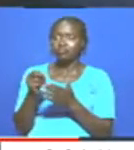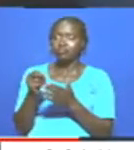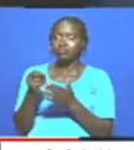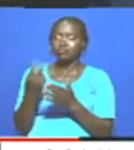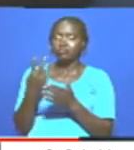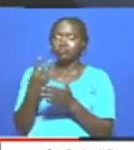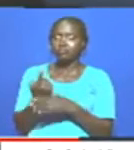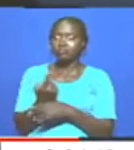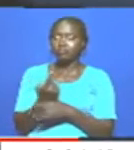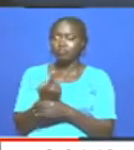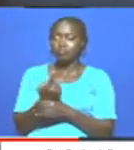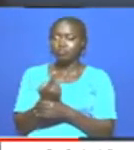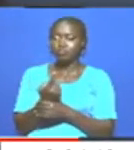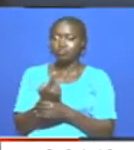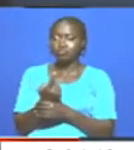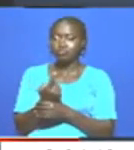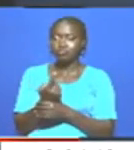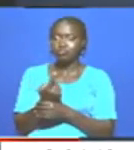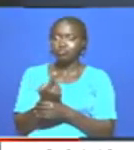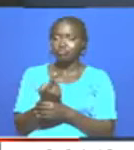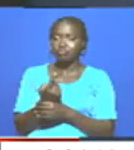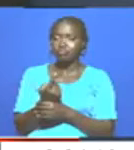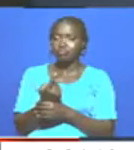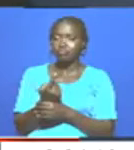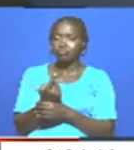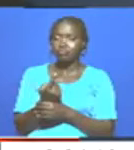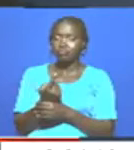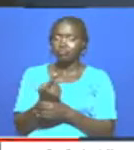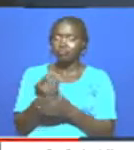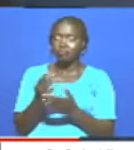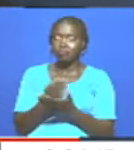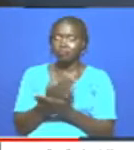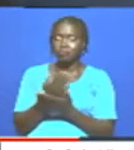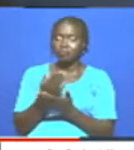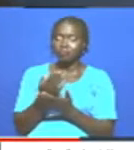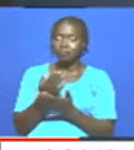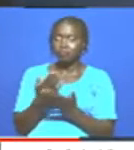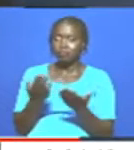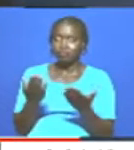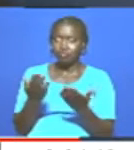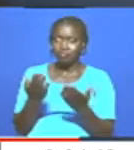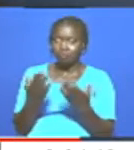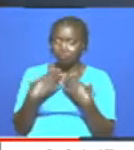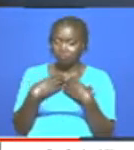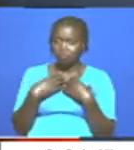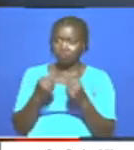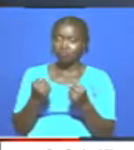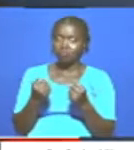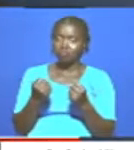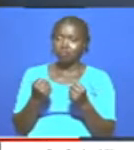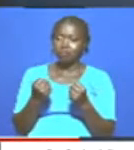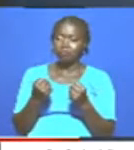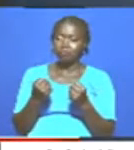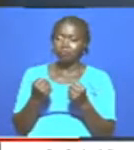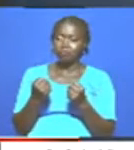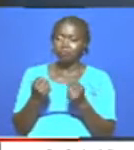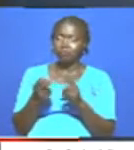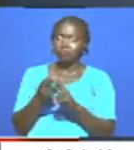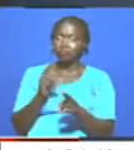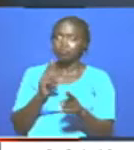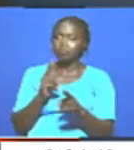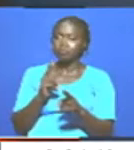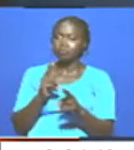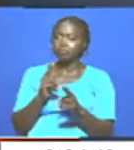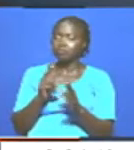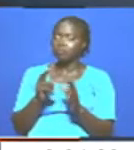2021, there was some sense of recovery. There was the lifting of the restrictions of movement by